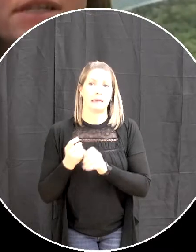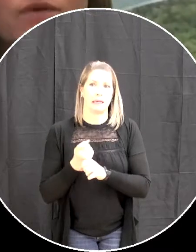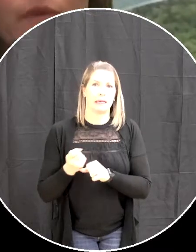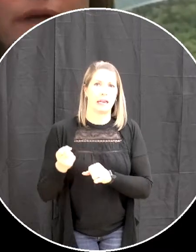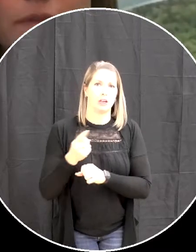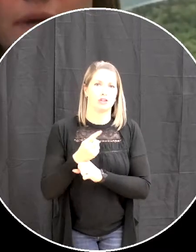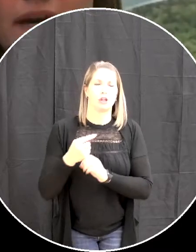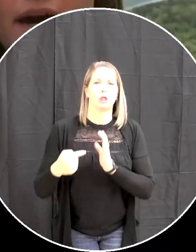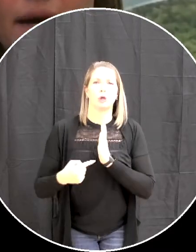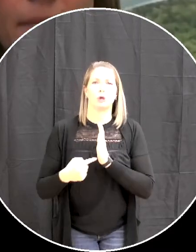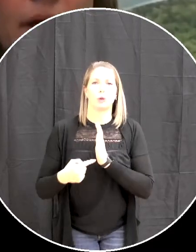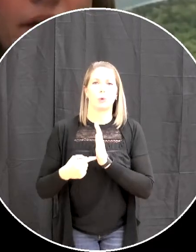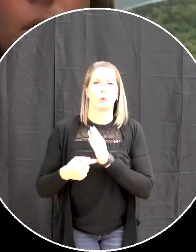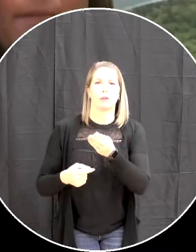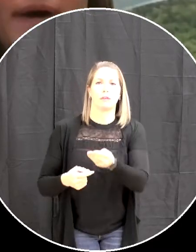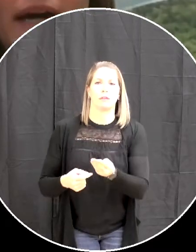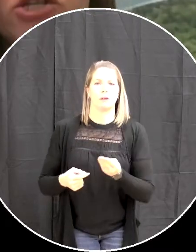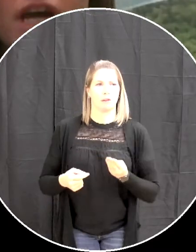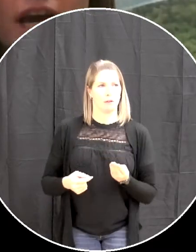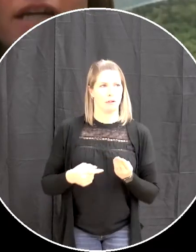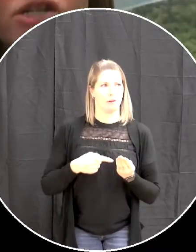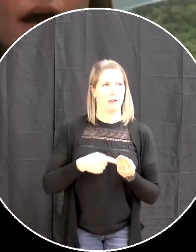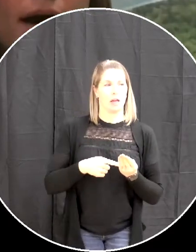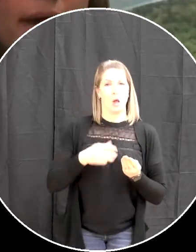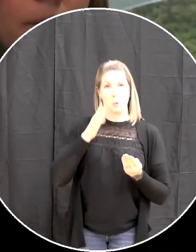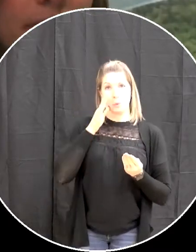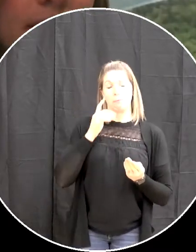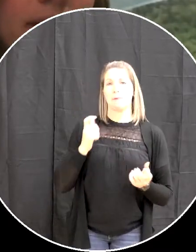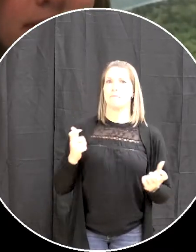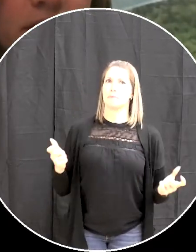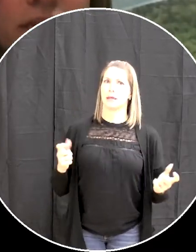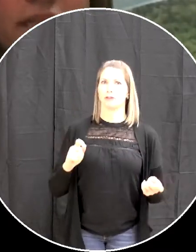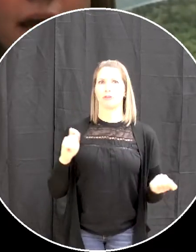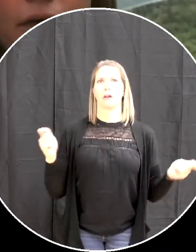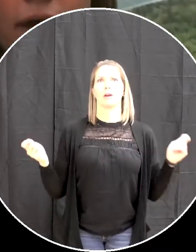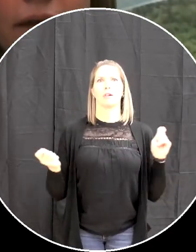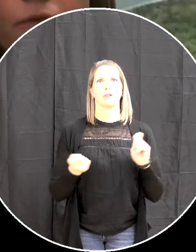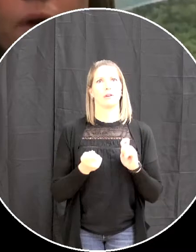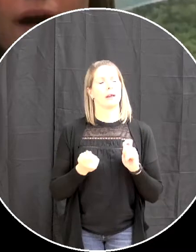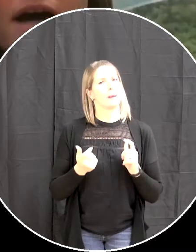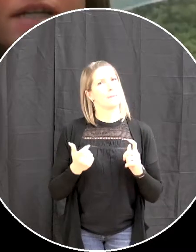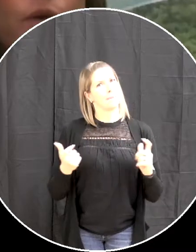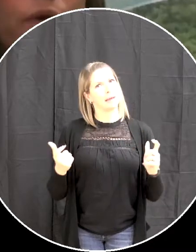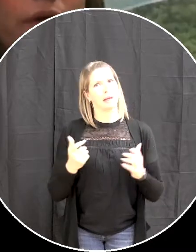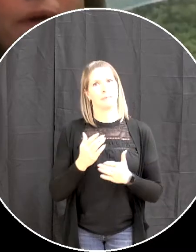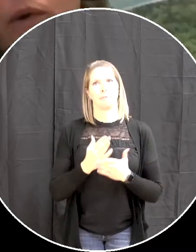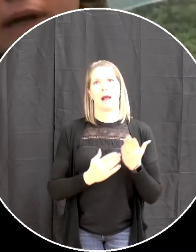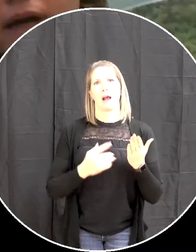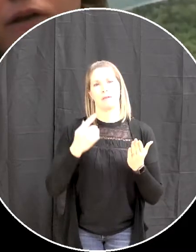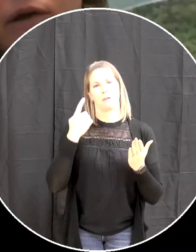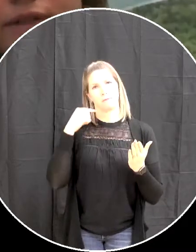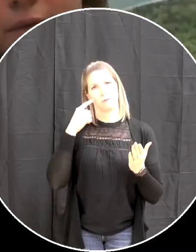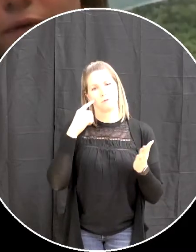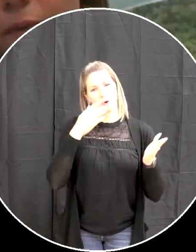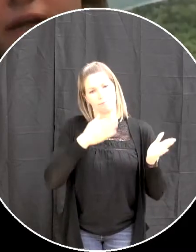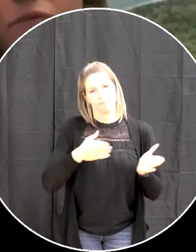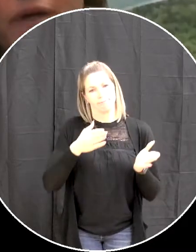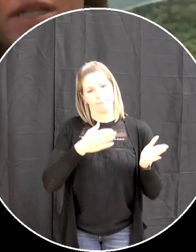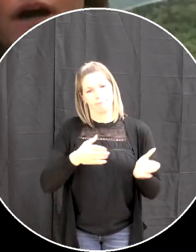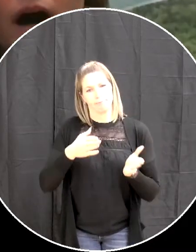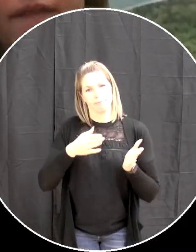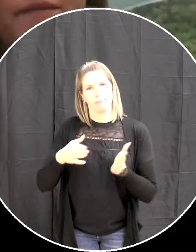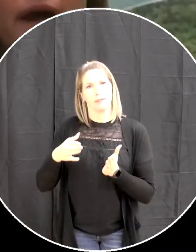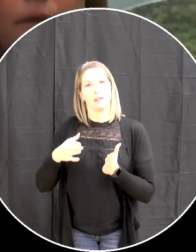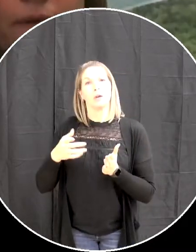This is going to be, a big change and a big section to get ready for. So we'll be working closely with management